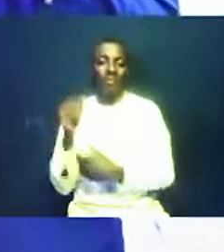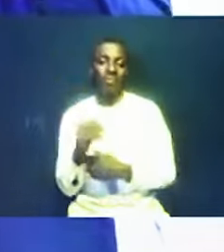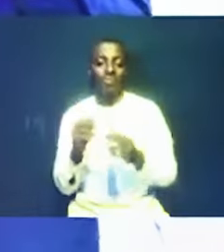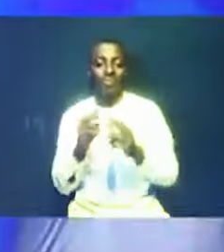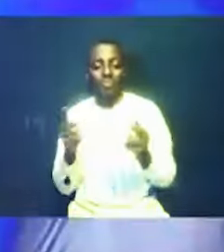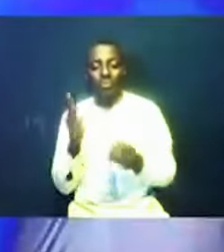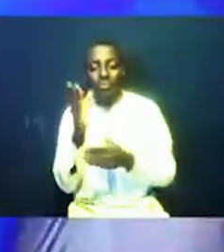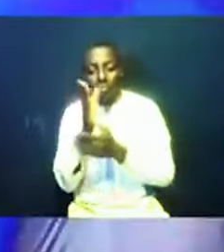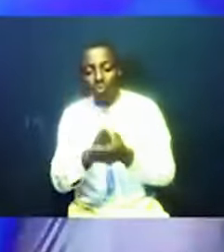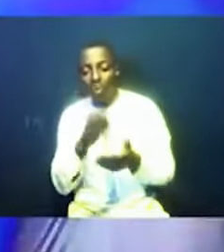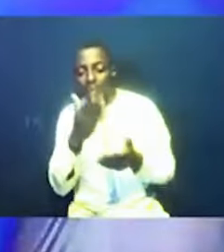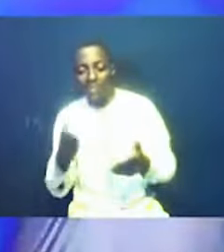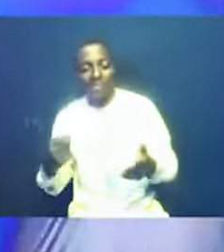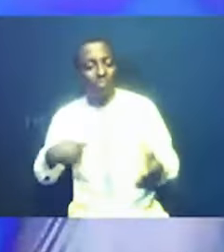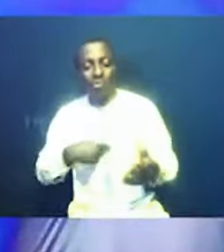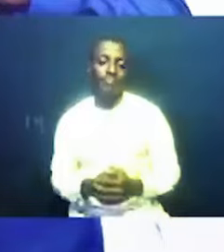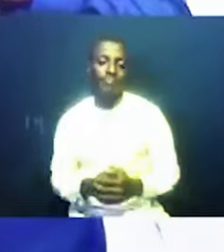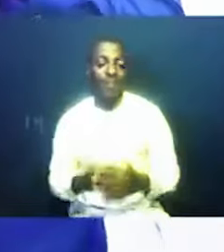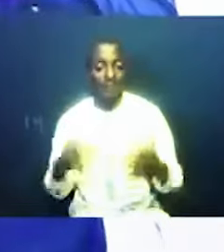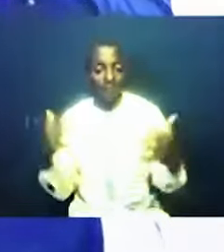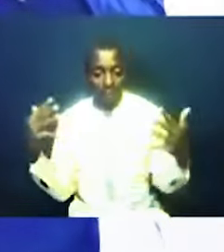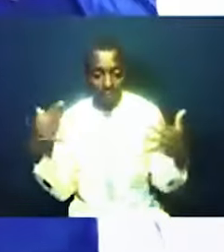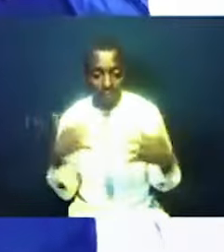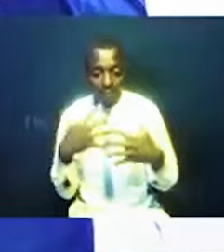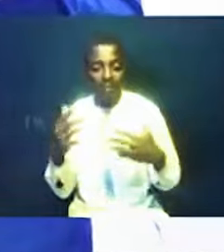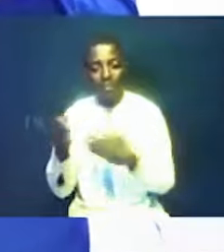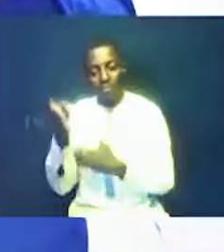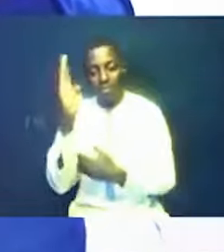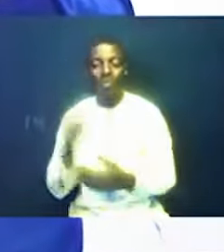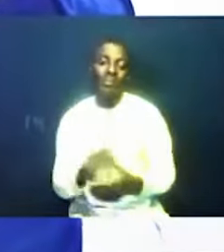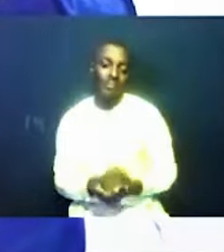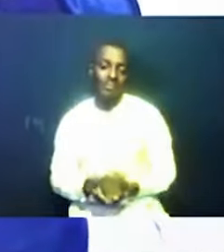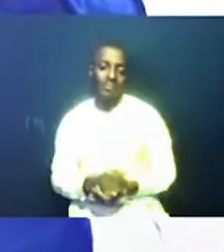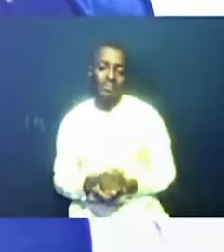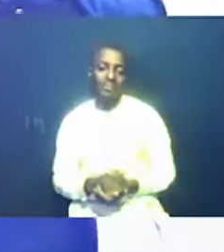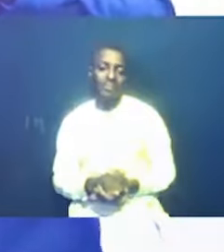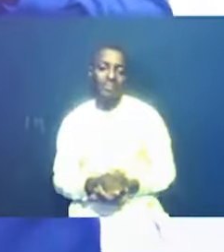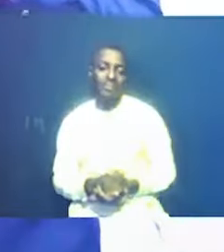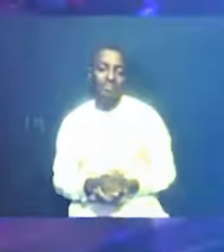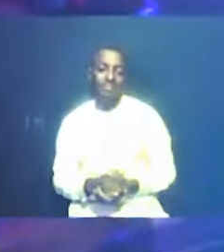advances. Fear God. She may be bringing in all the